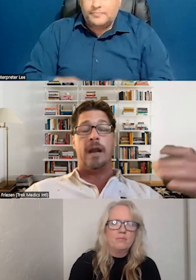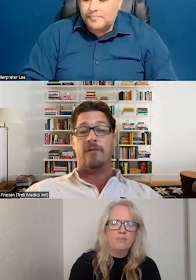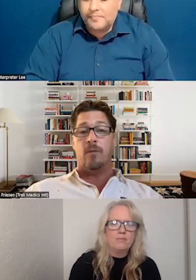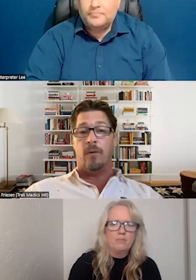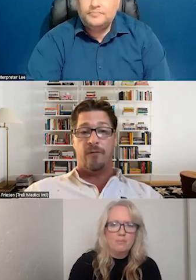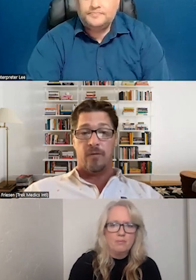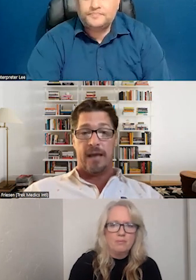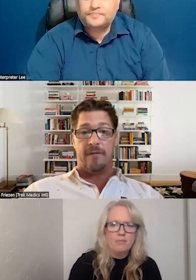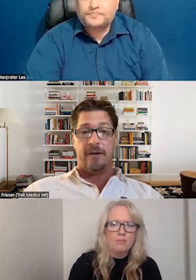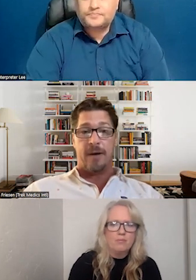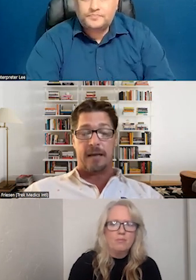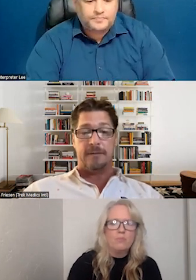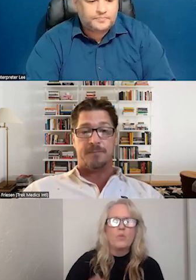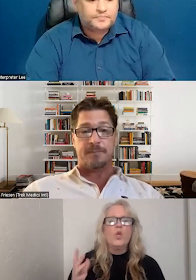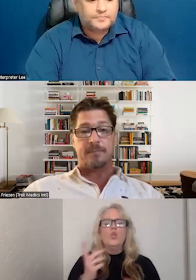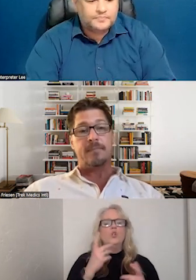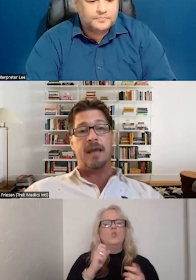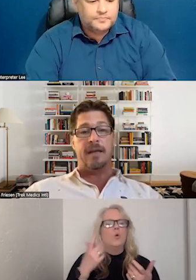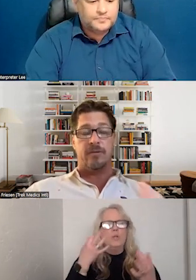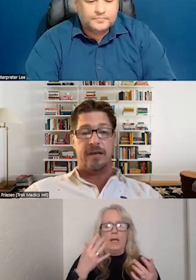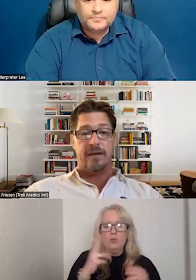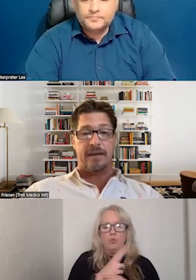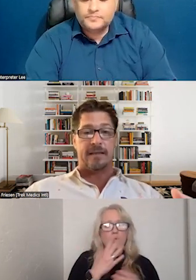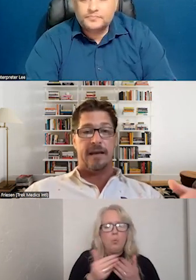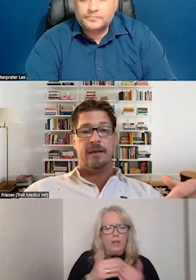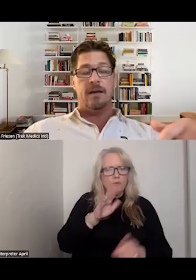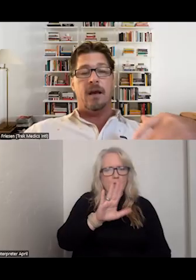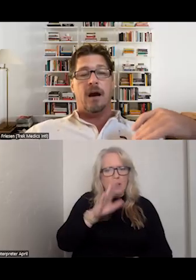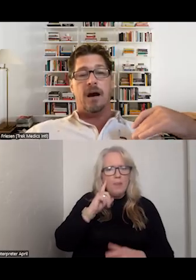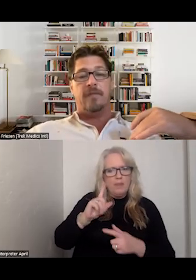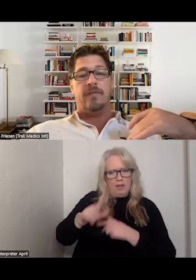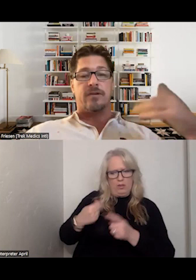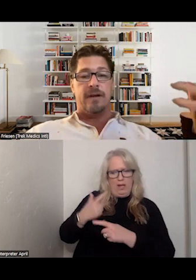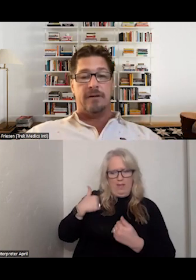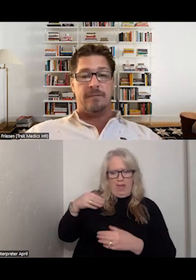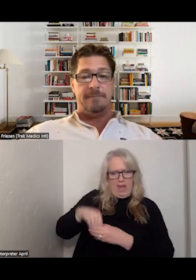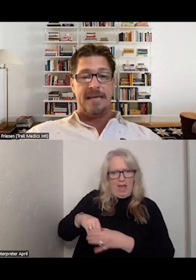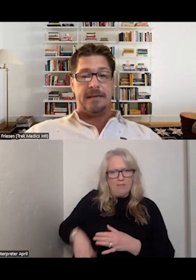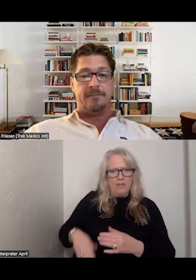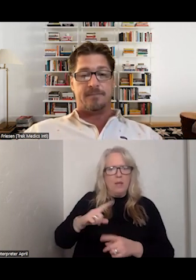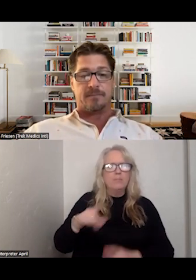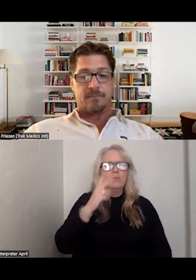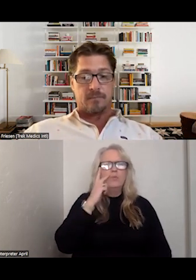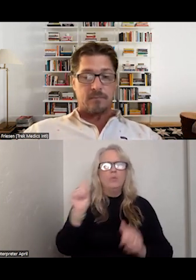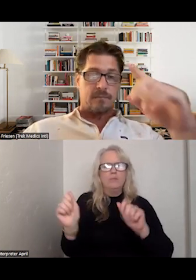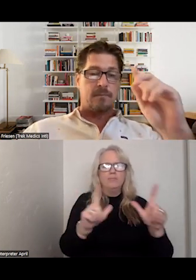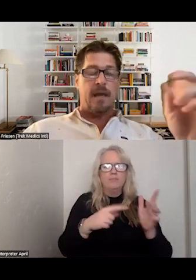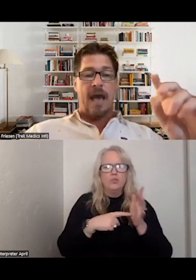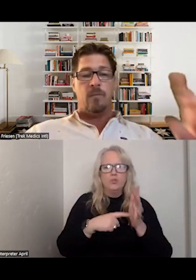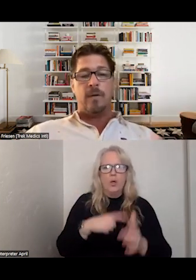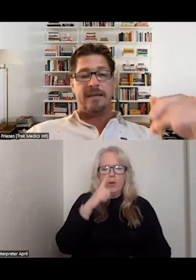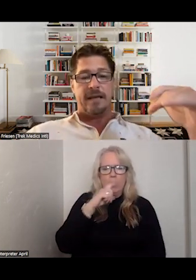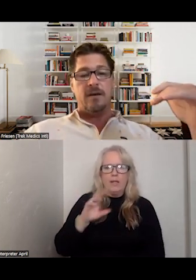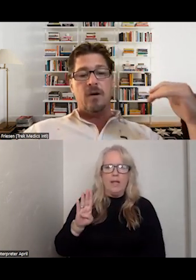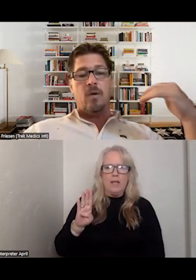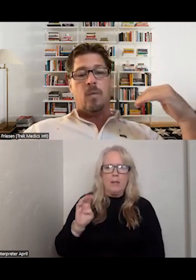with whatever mobile phones they have in their pocket. And as you'll see on the next slide, this turned out to be Beacon.